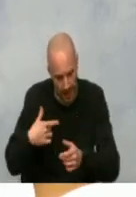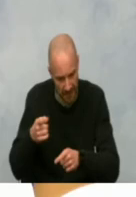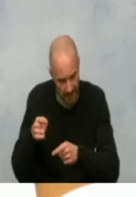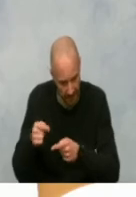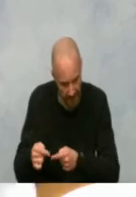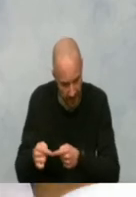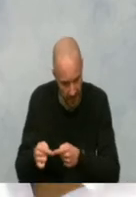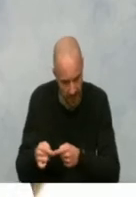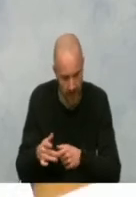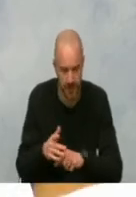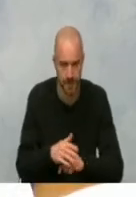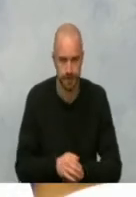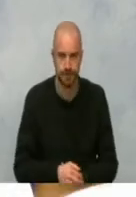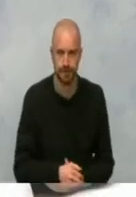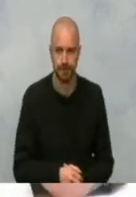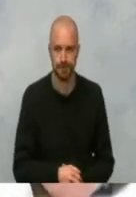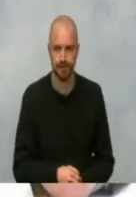paper.